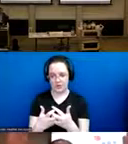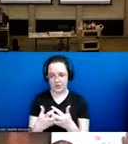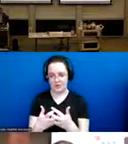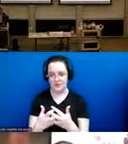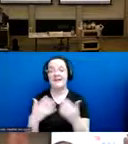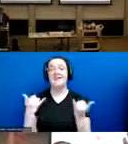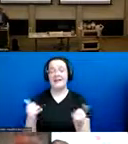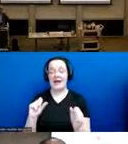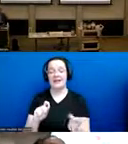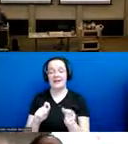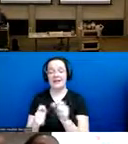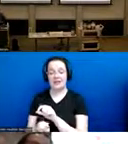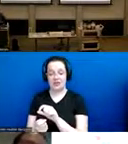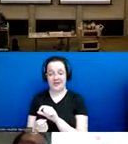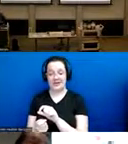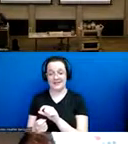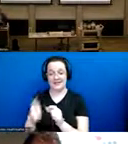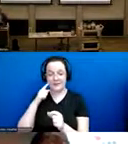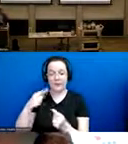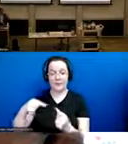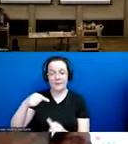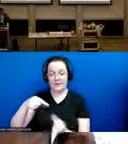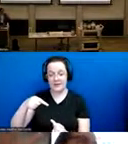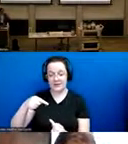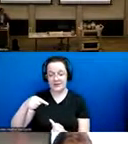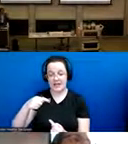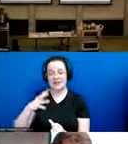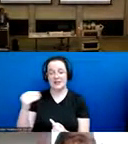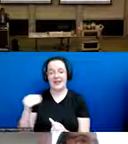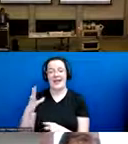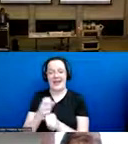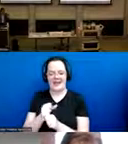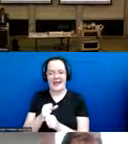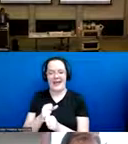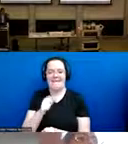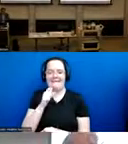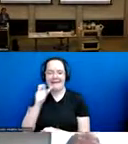one of the polarizations, and in this way then achieve indistinguishability in the